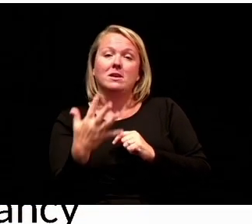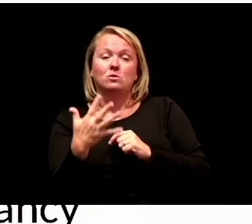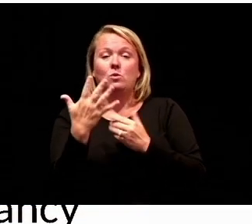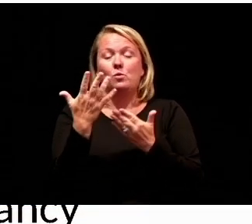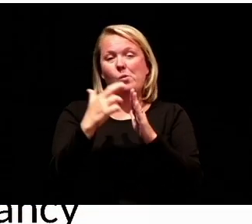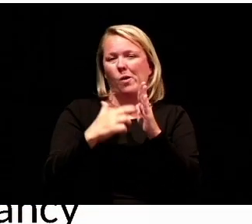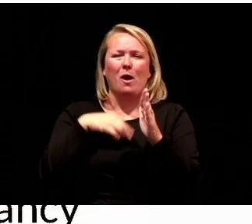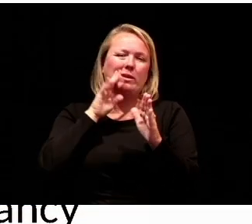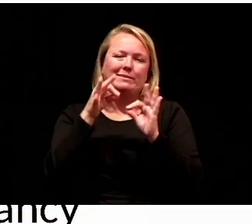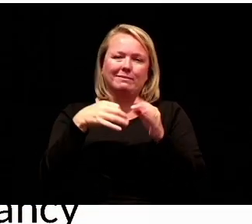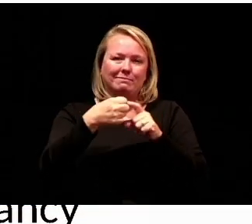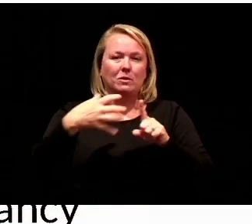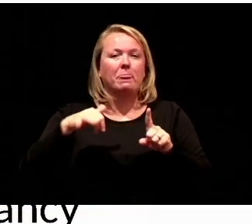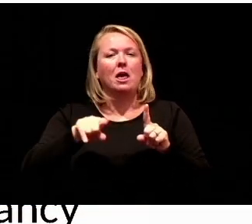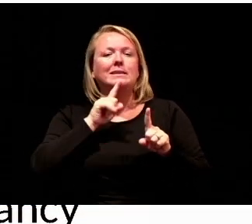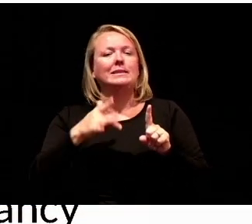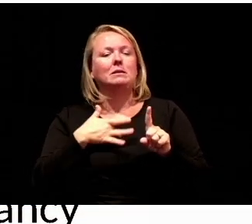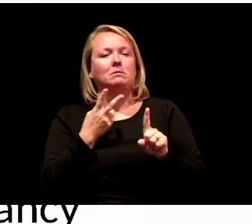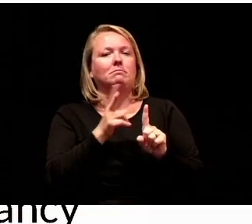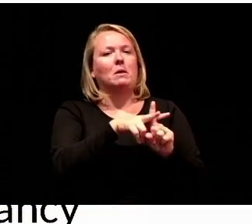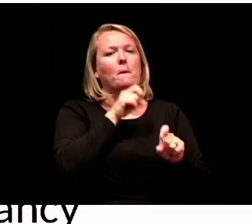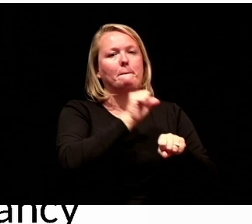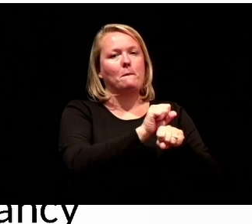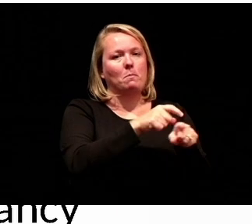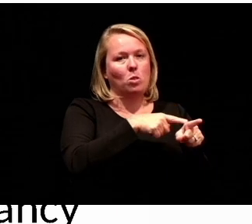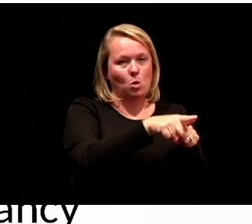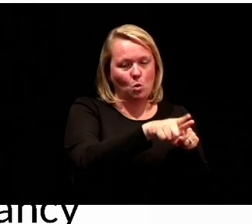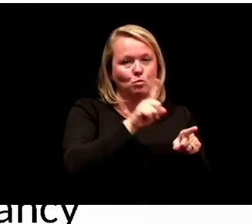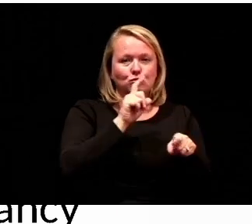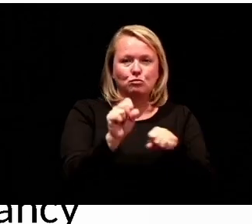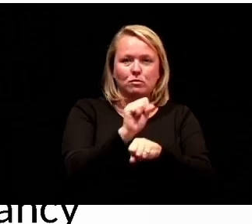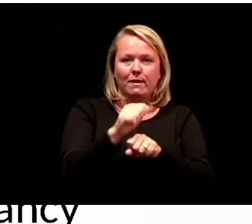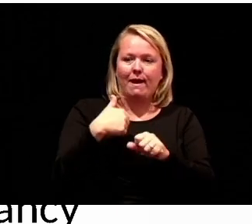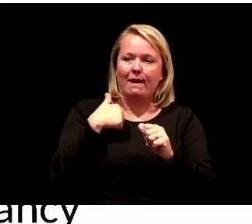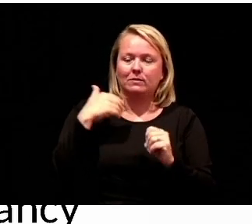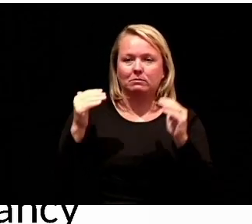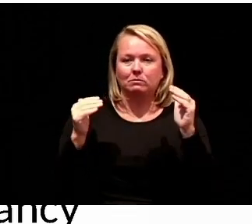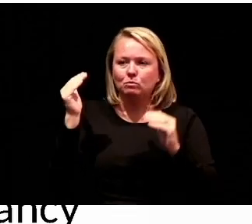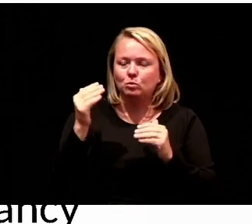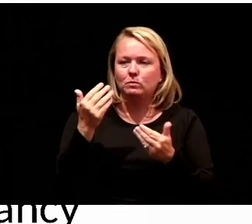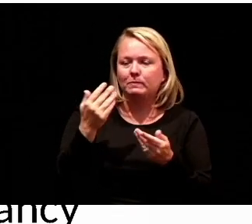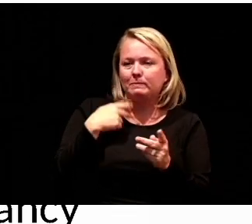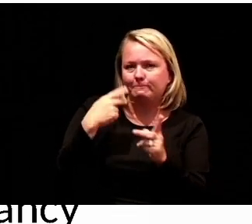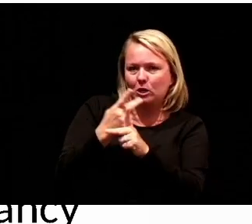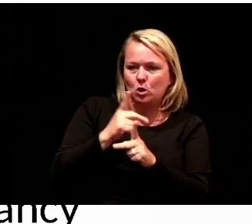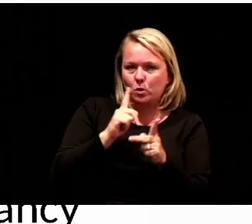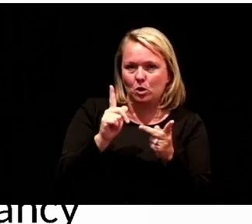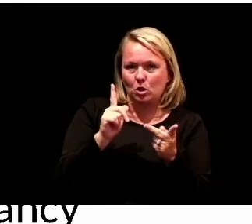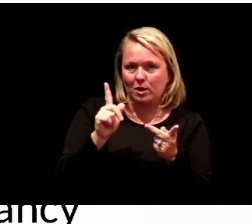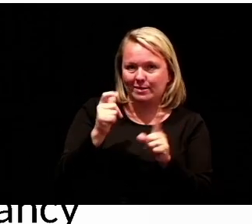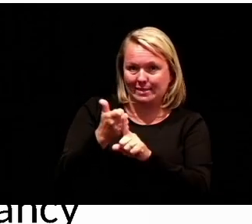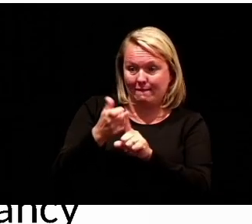with some of the statistical information that we have. We are able to use census data. We use American Community